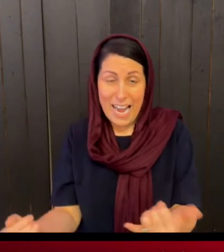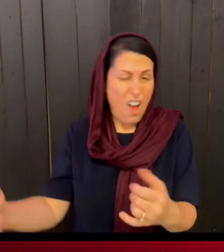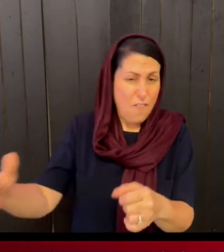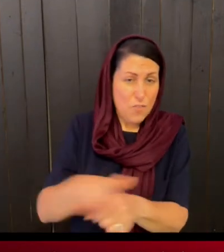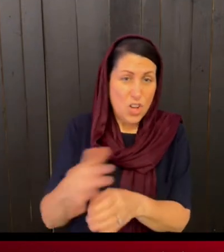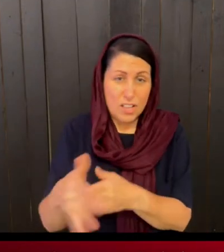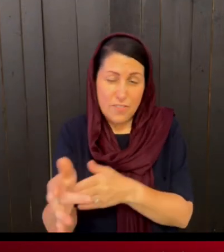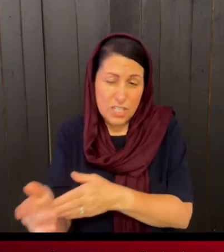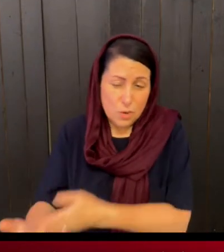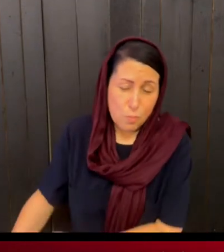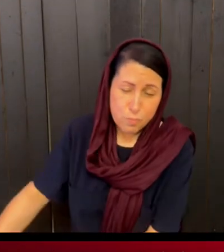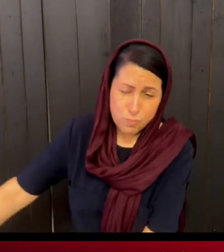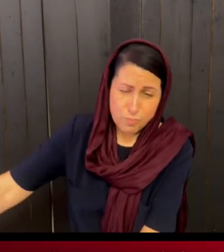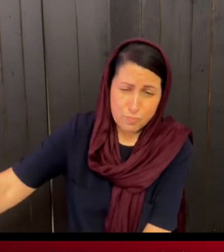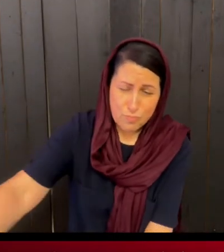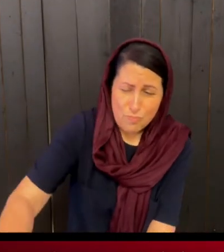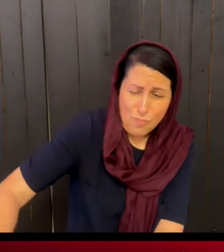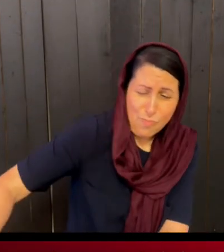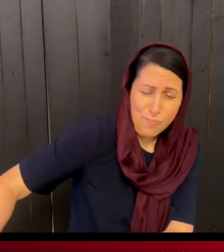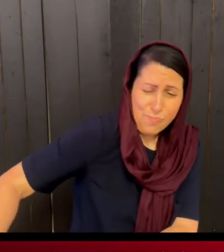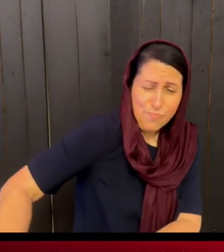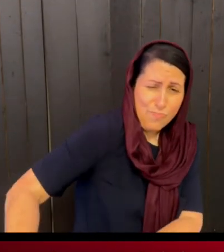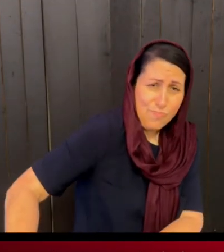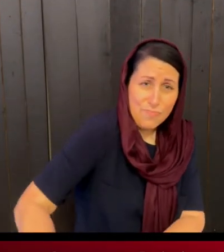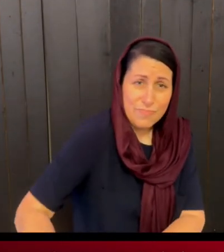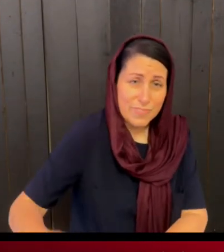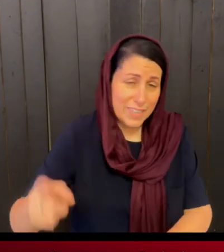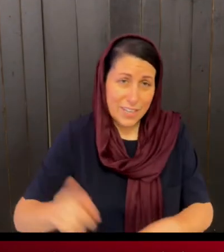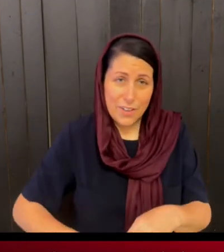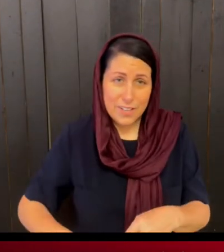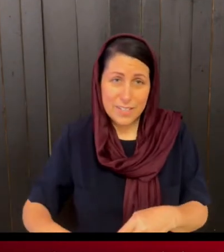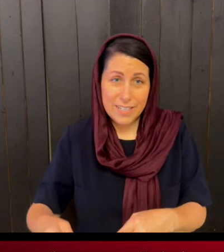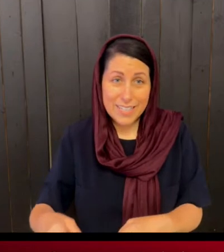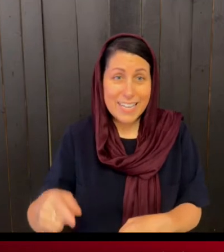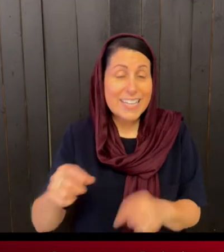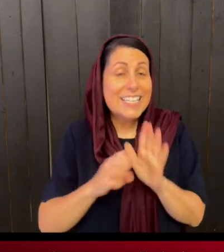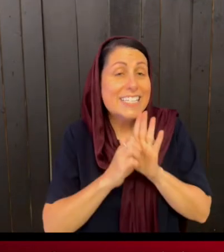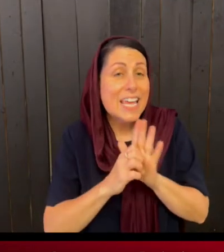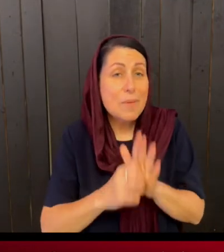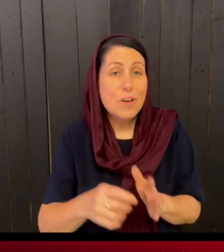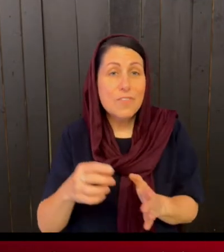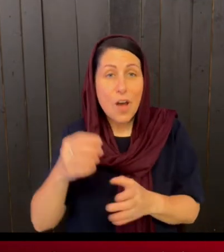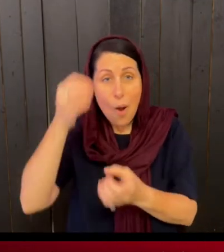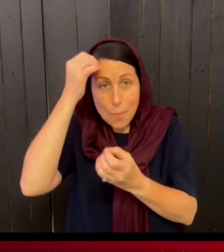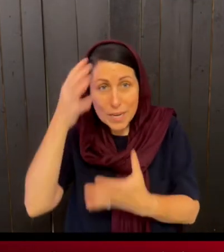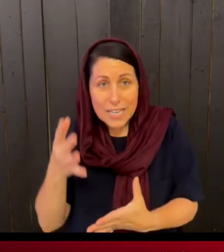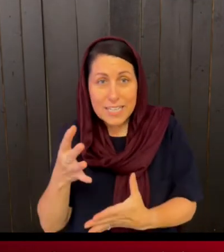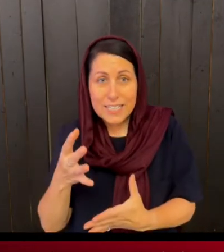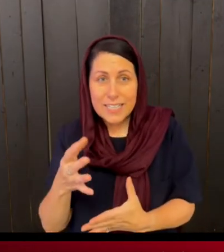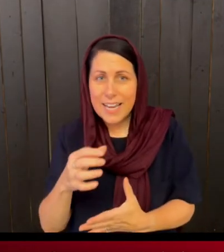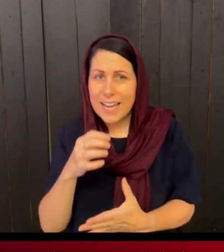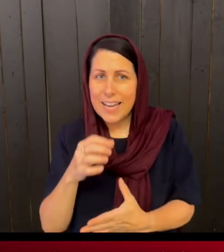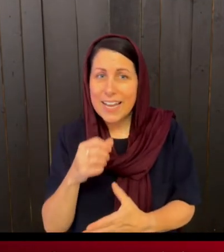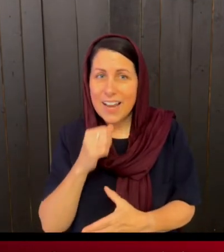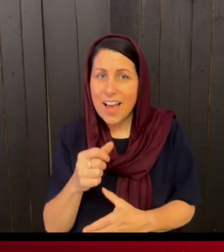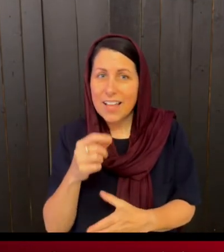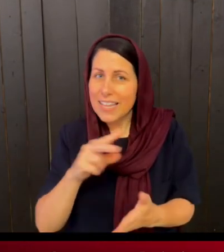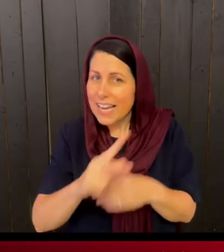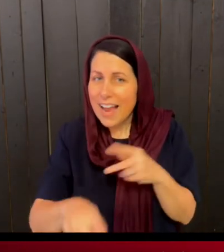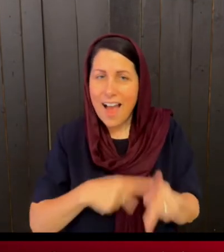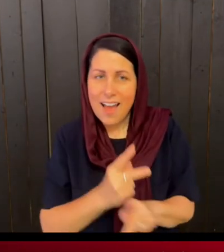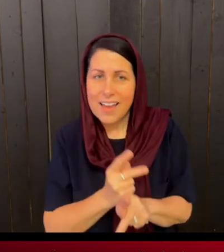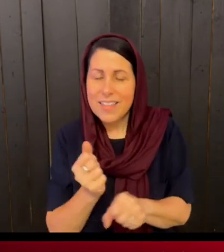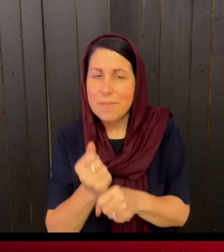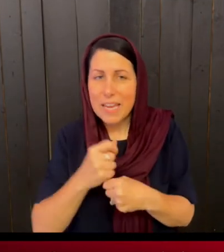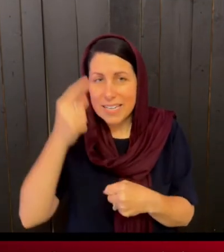an empty vessel and obedience, where we have to, not just simple, not just the kind of obedience that makes sense either. So that's